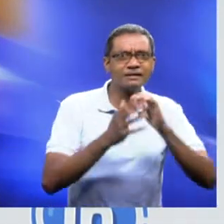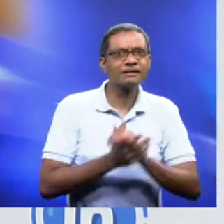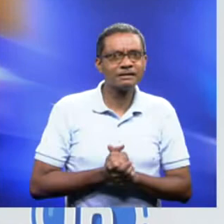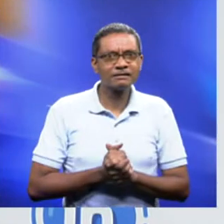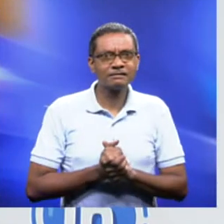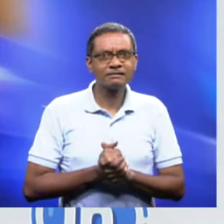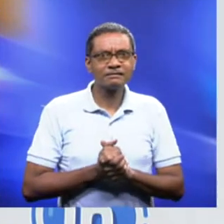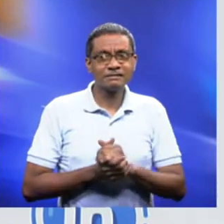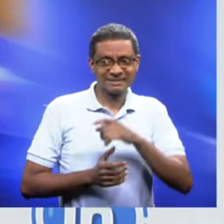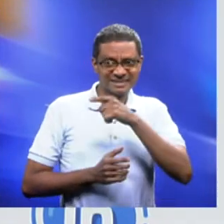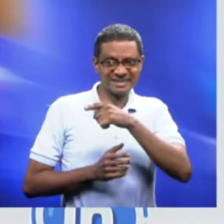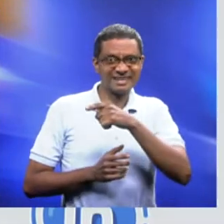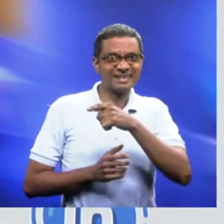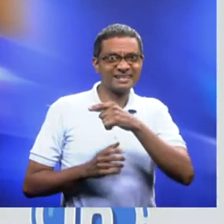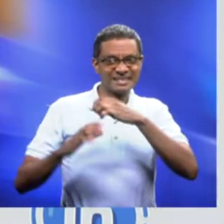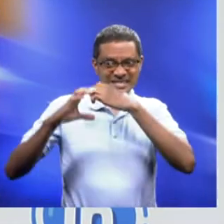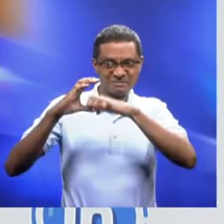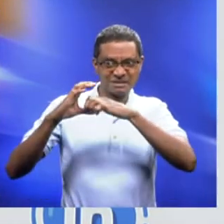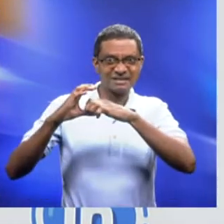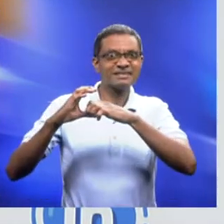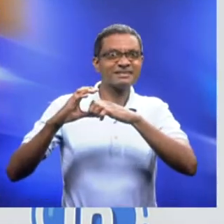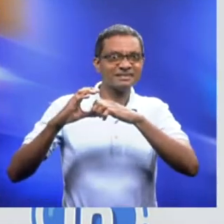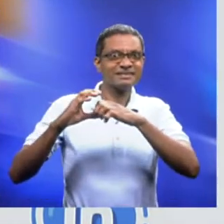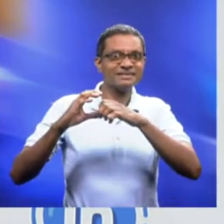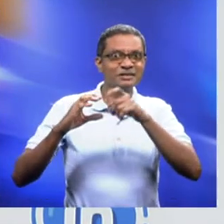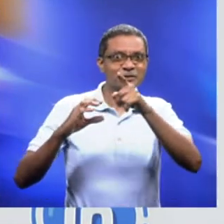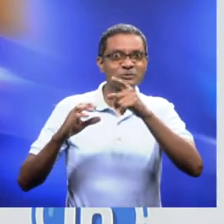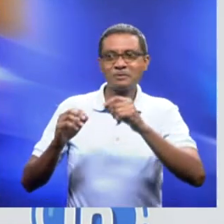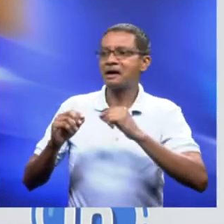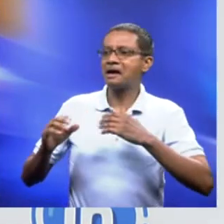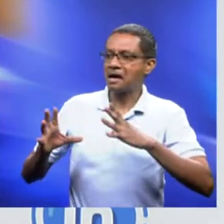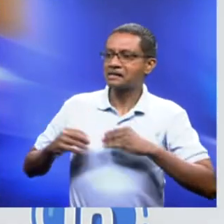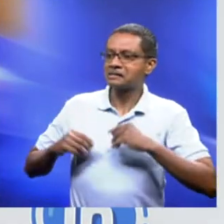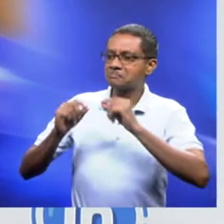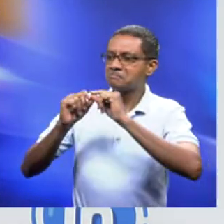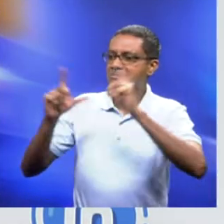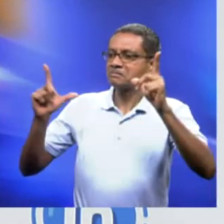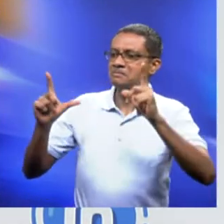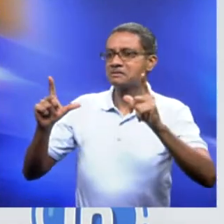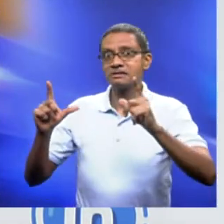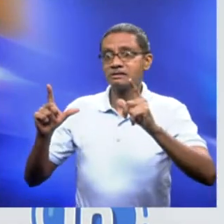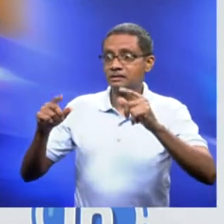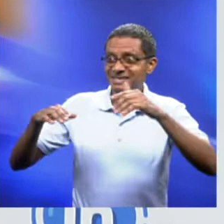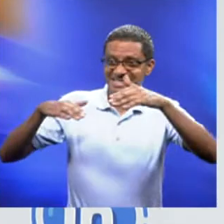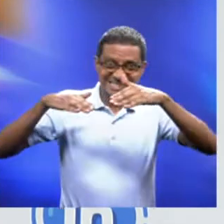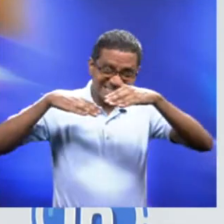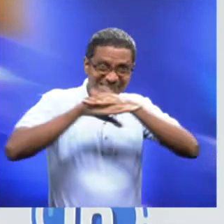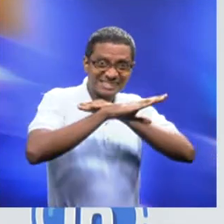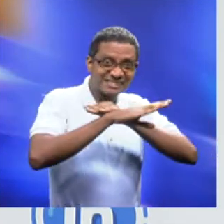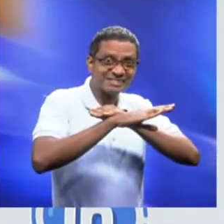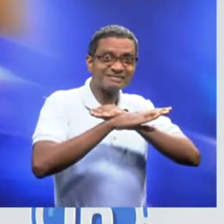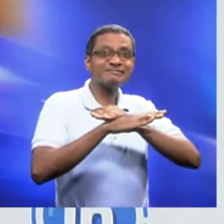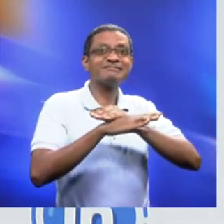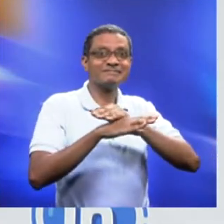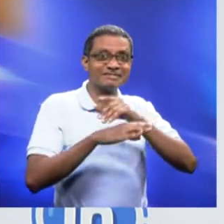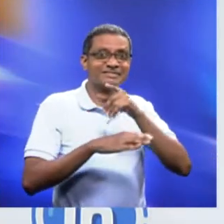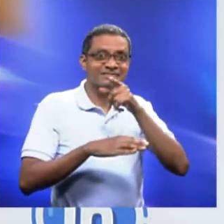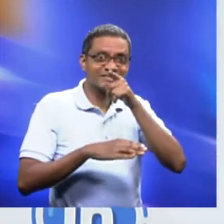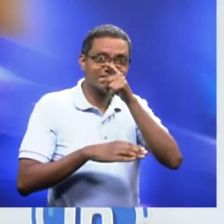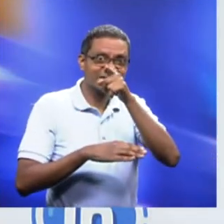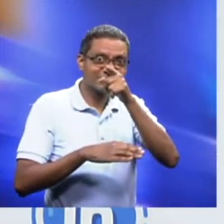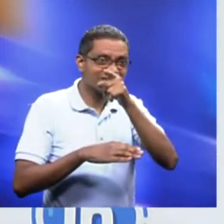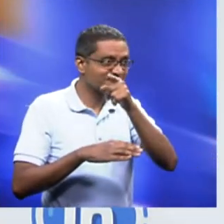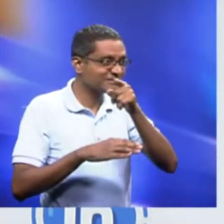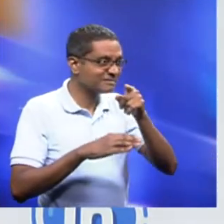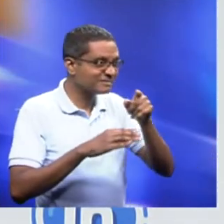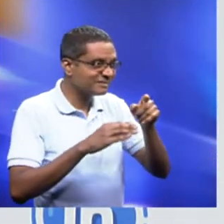goes into your system, that comes at a great cost, not only to the consumer, but now it goes to the company and